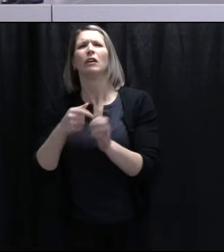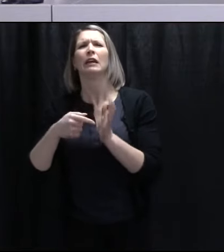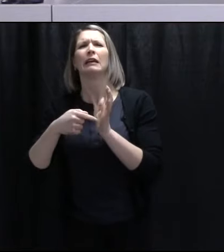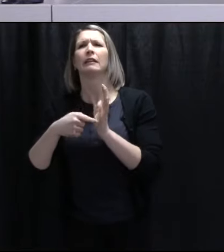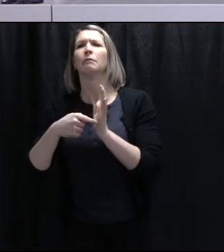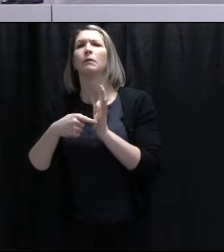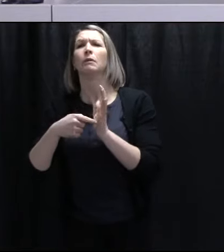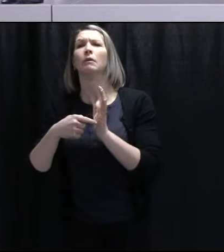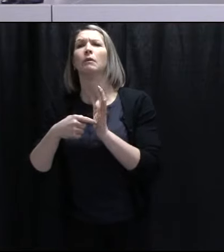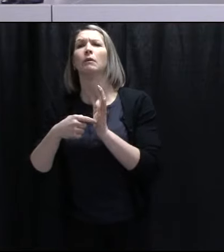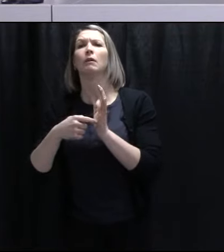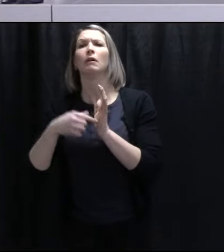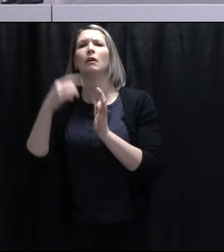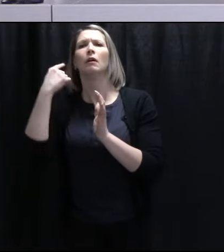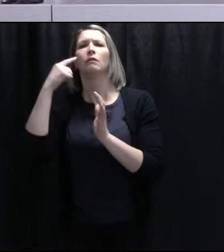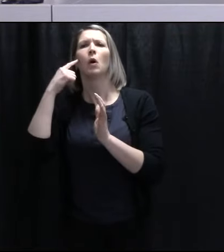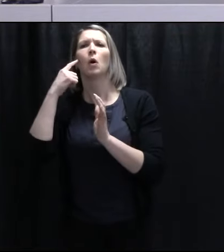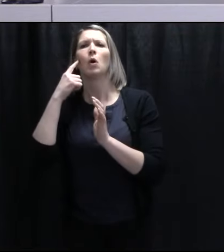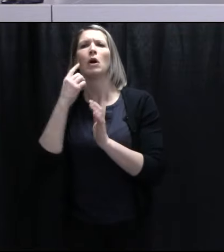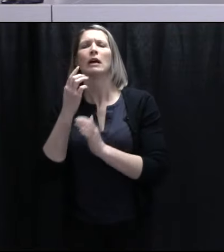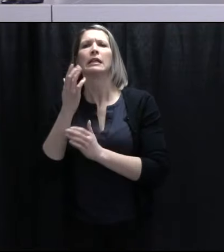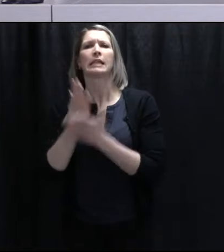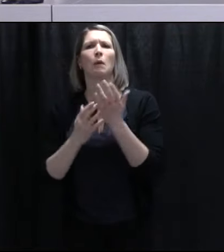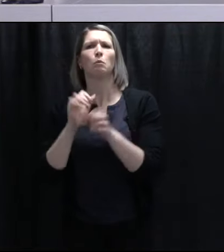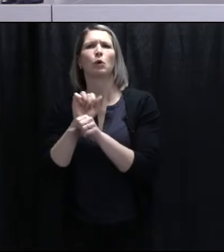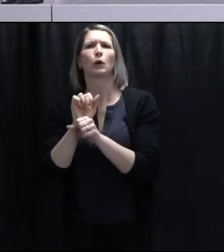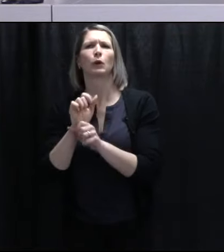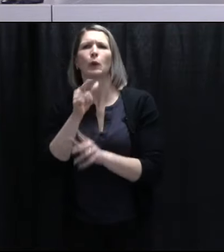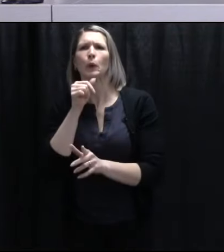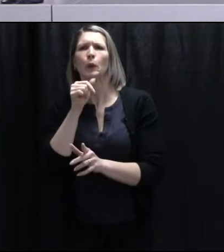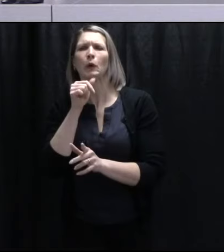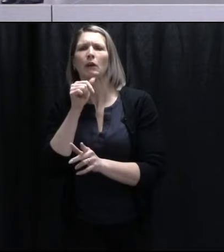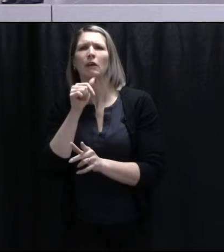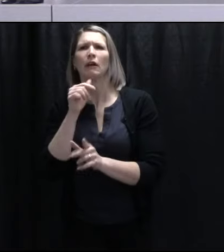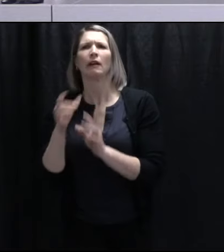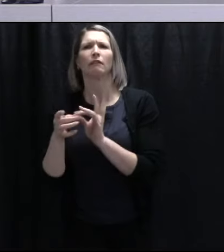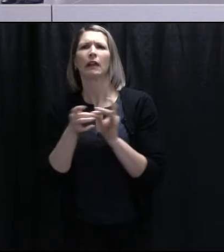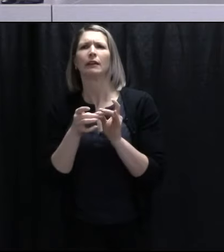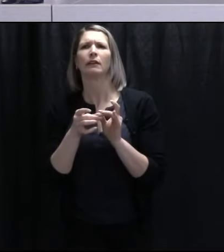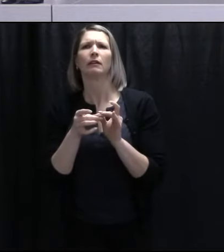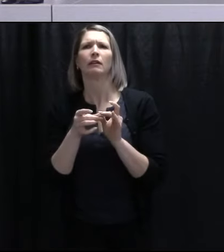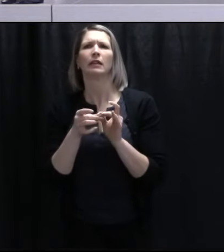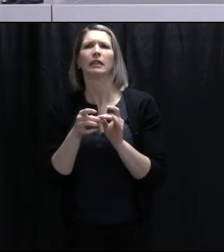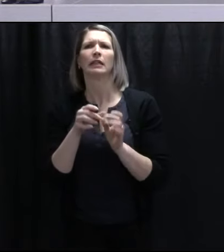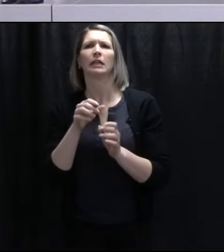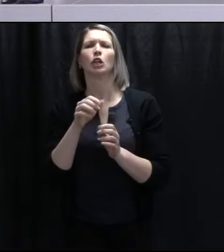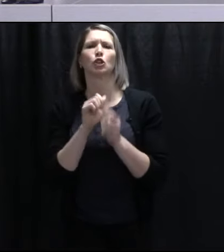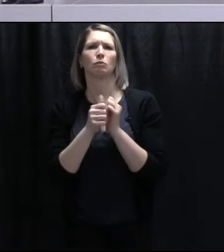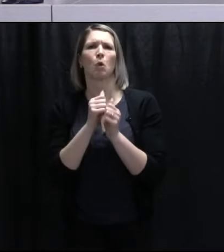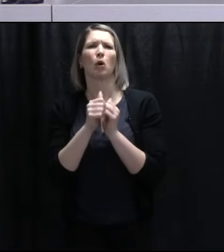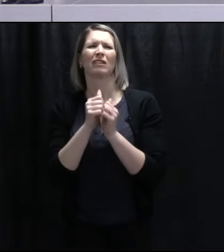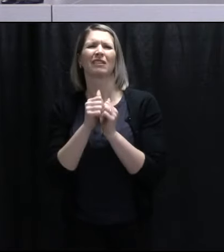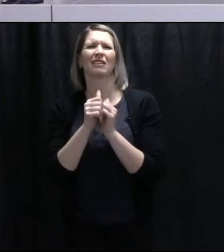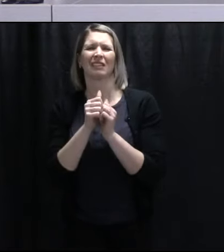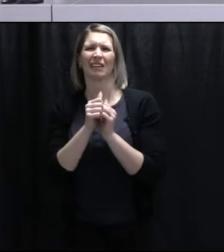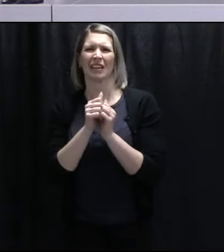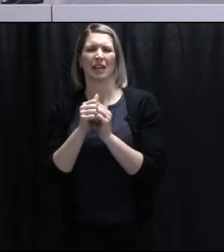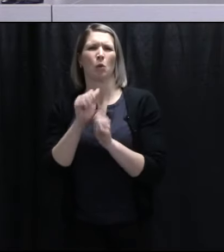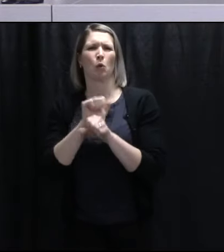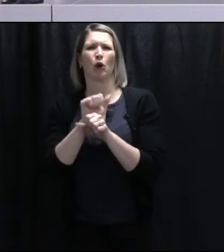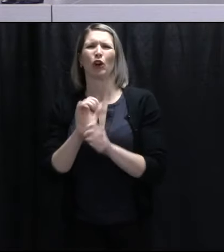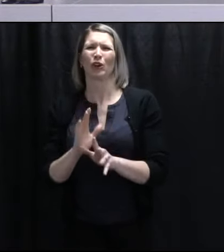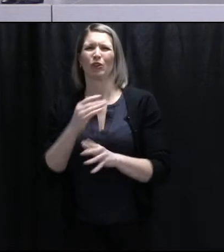who are obviously hit hard by this crisis. Are there any, do any of the supports that are in place would apply to them?